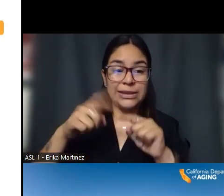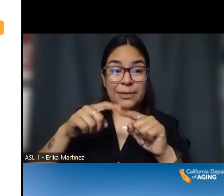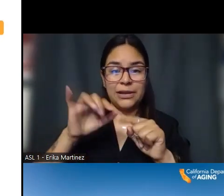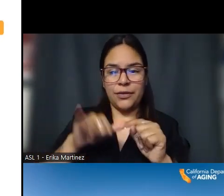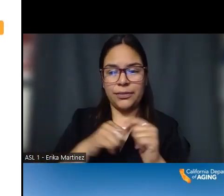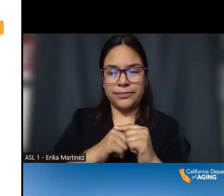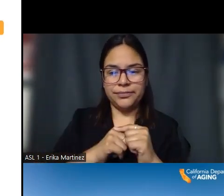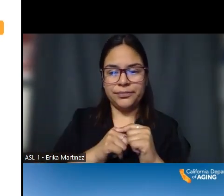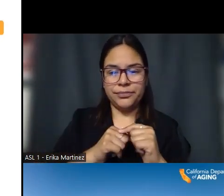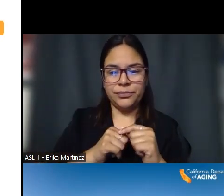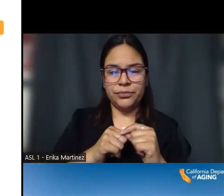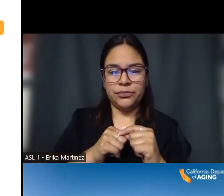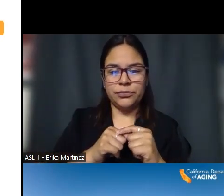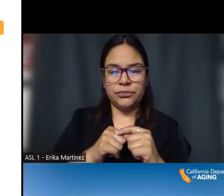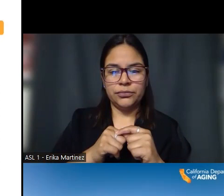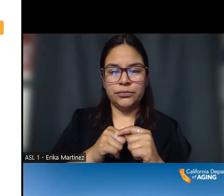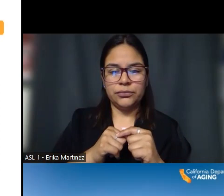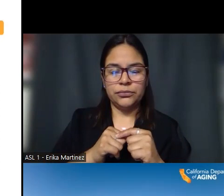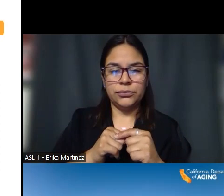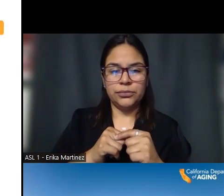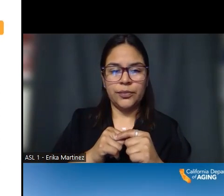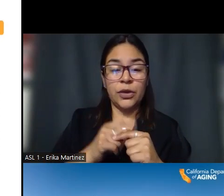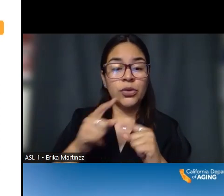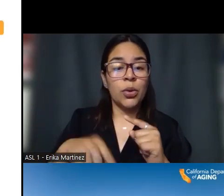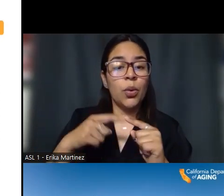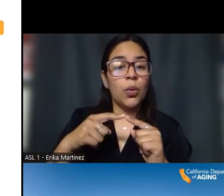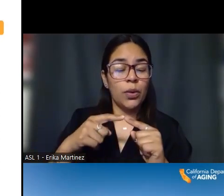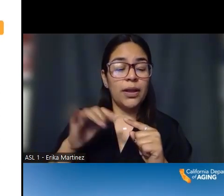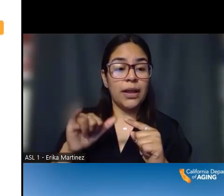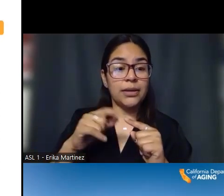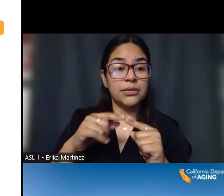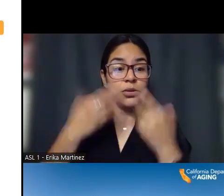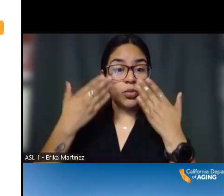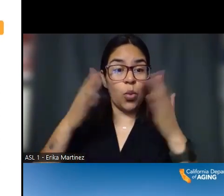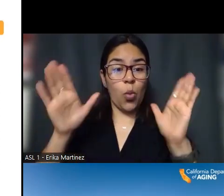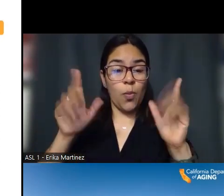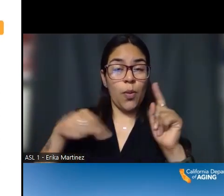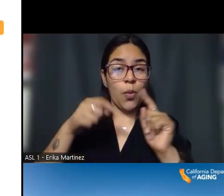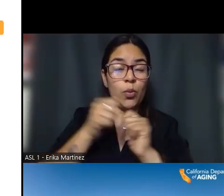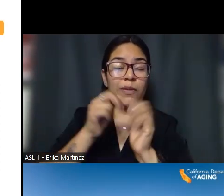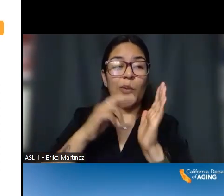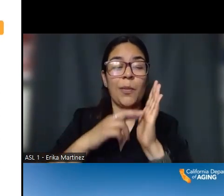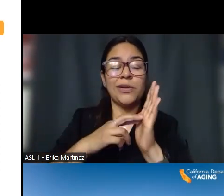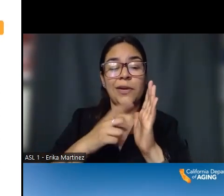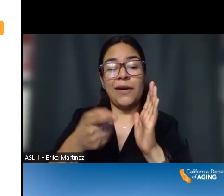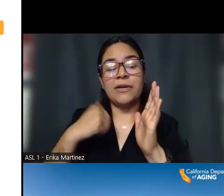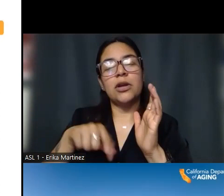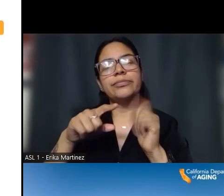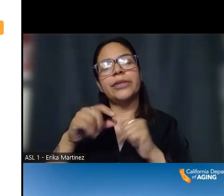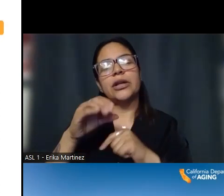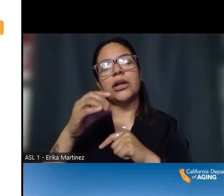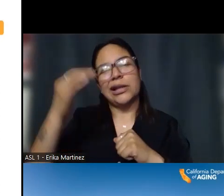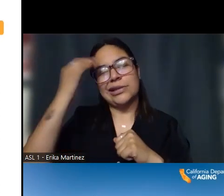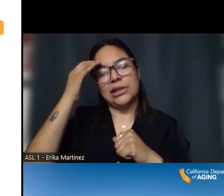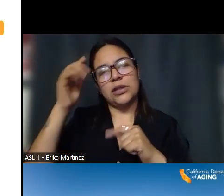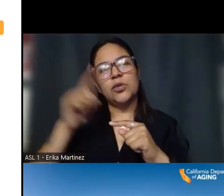One of the big things that we look at in terms of the scope and the responsibility of the public patient representative is consensus must be